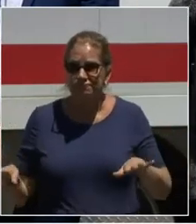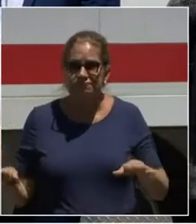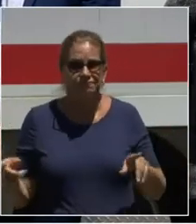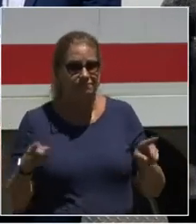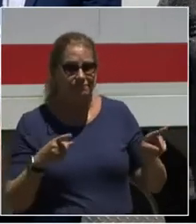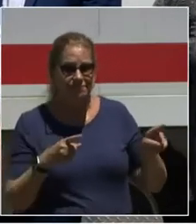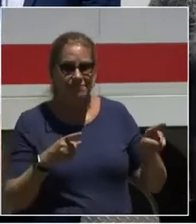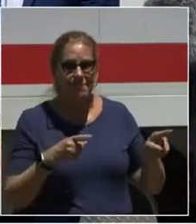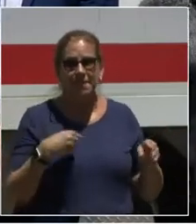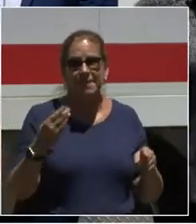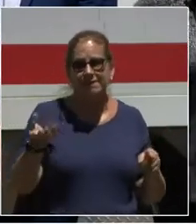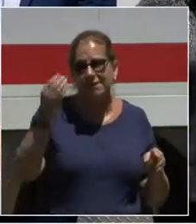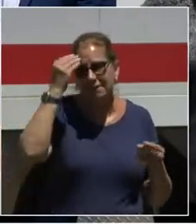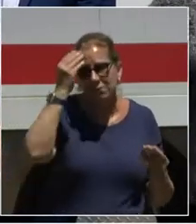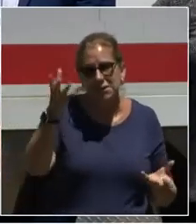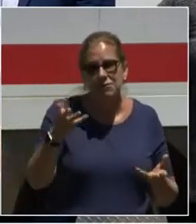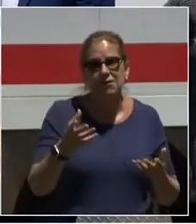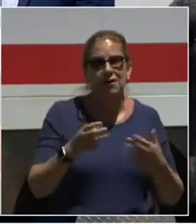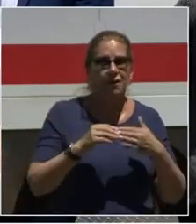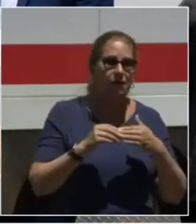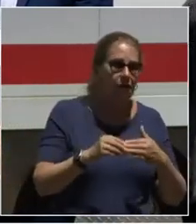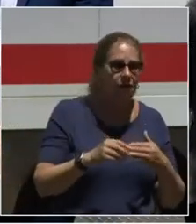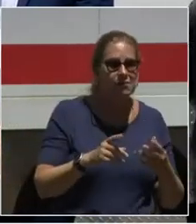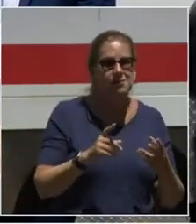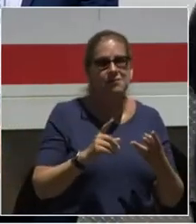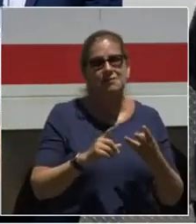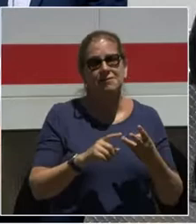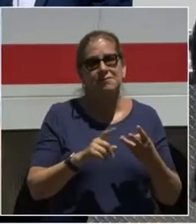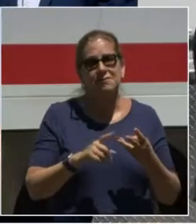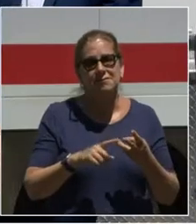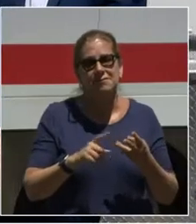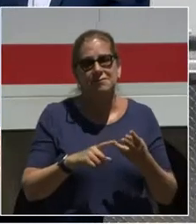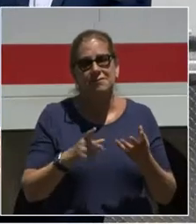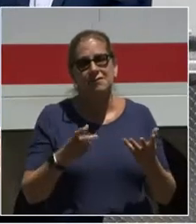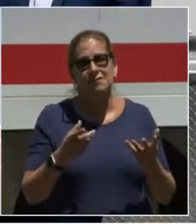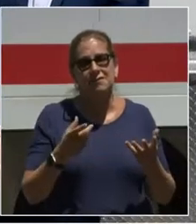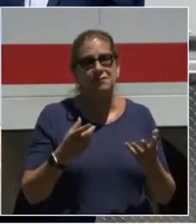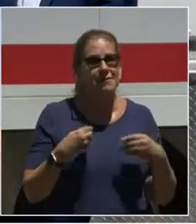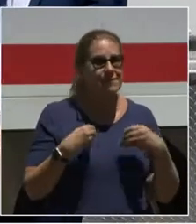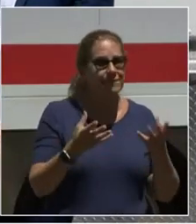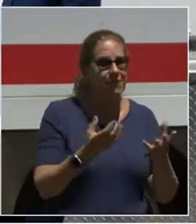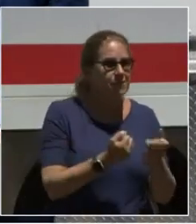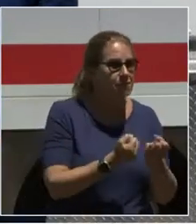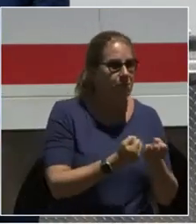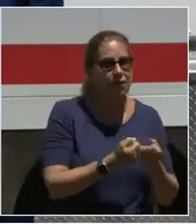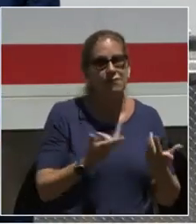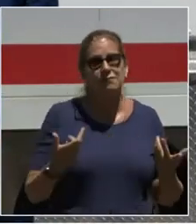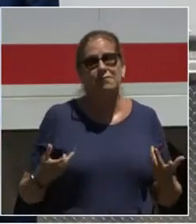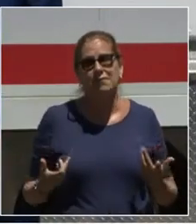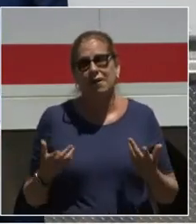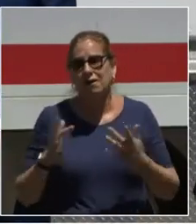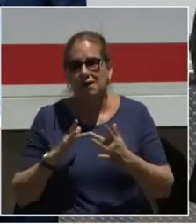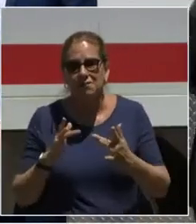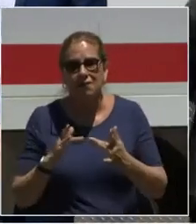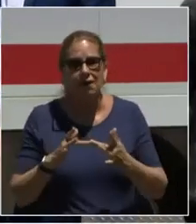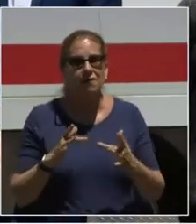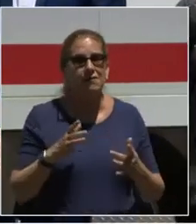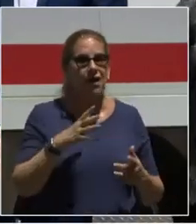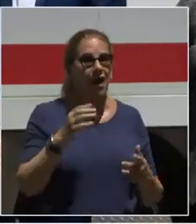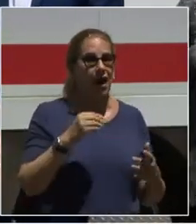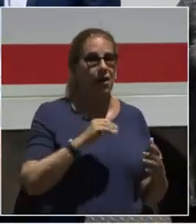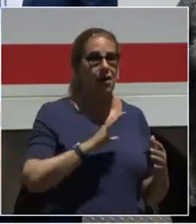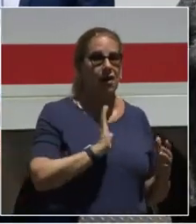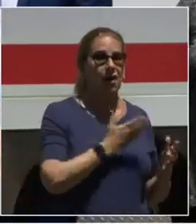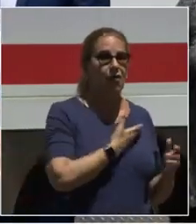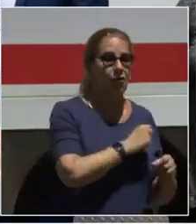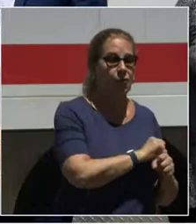them templates, to support the contact tracing task force that will be calling families and ensuring that our children can start